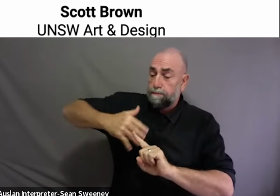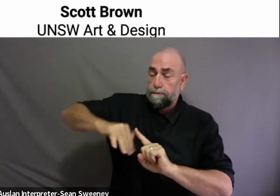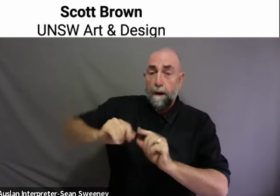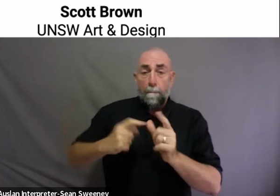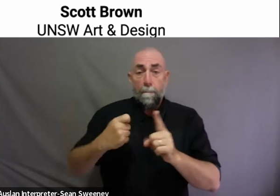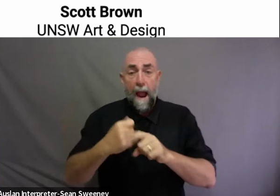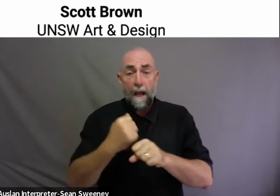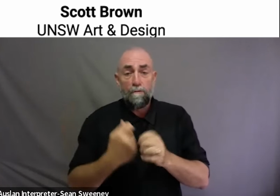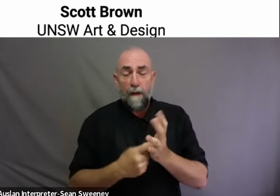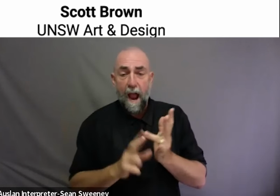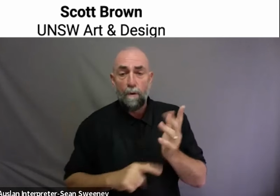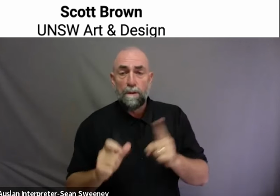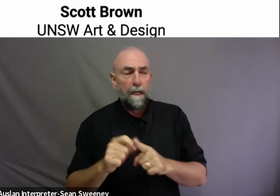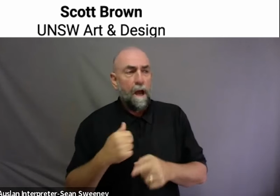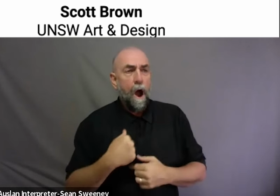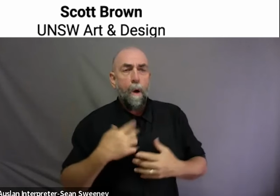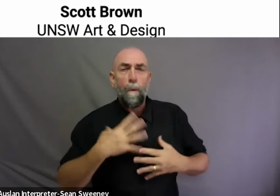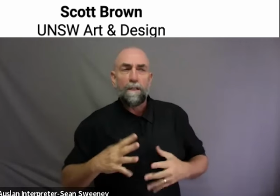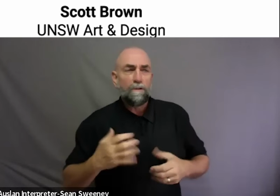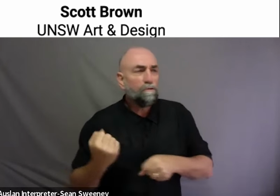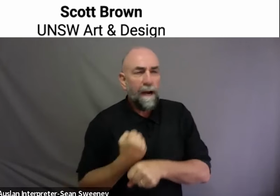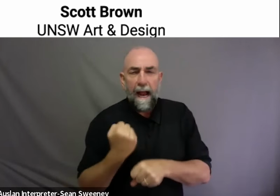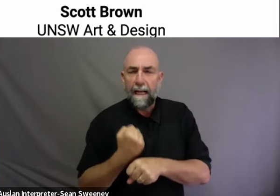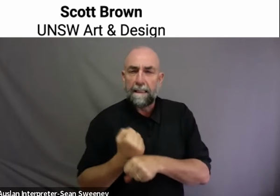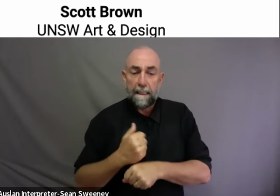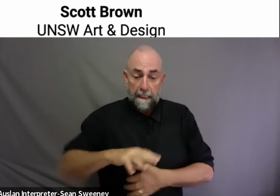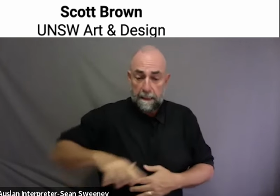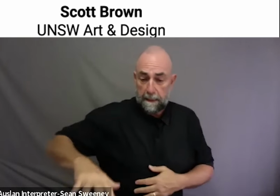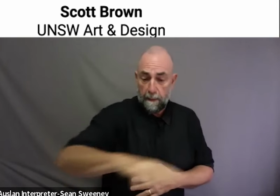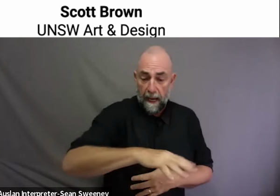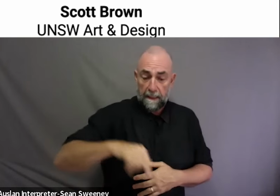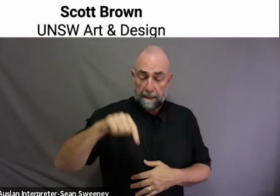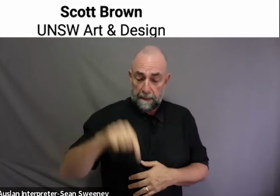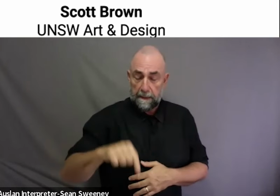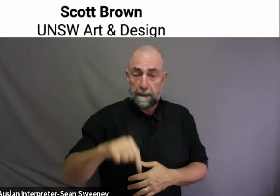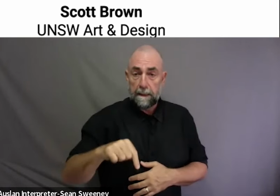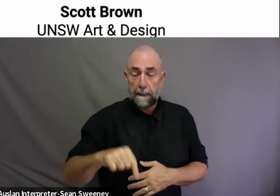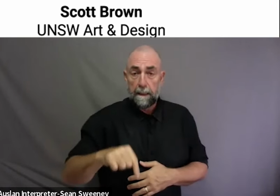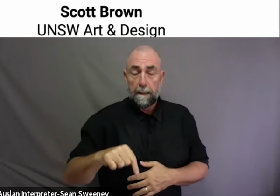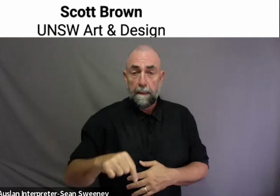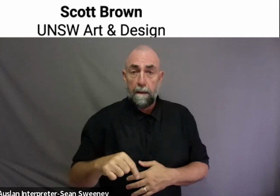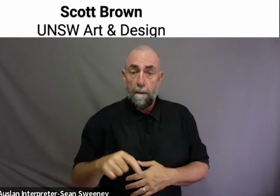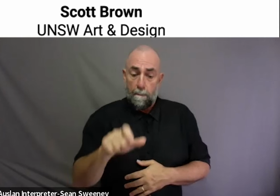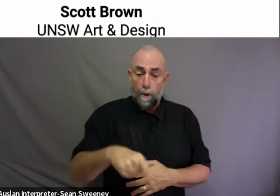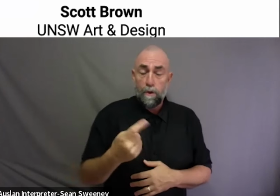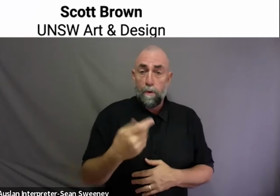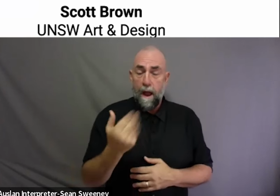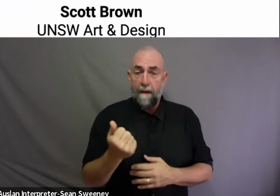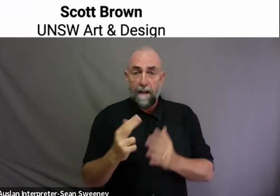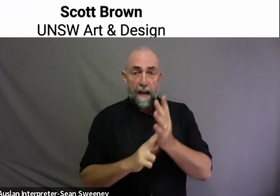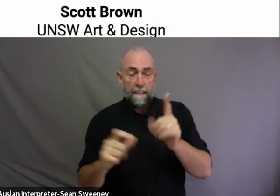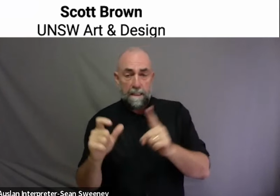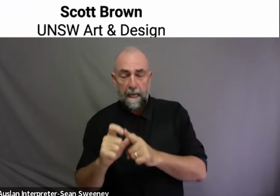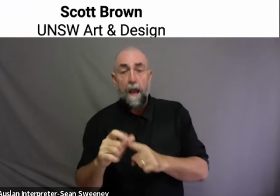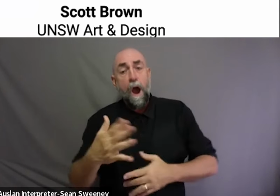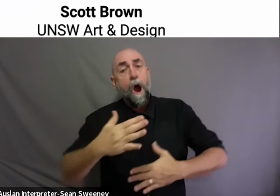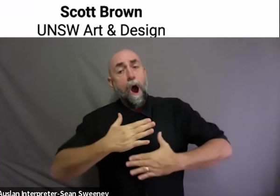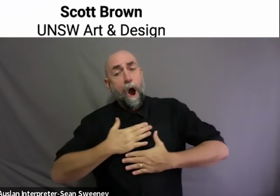people with lived experience. I recognize that I'm a neurotypical, able-bodied person, and I think it's quite important